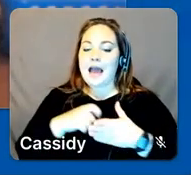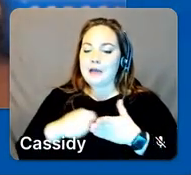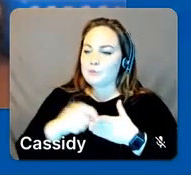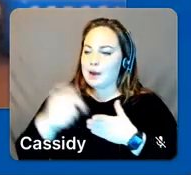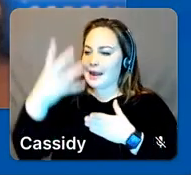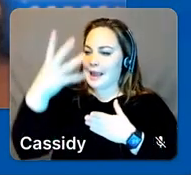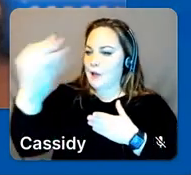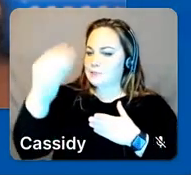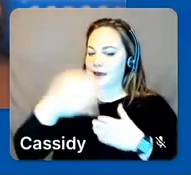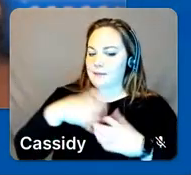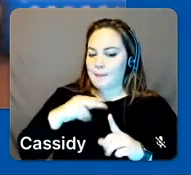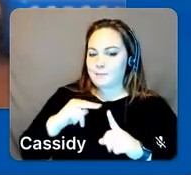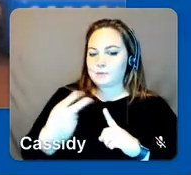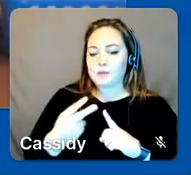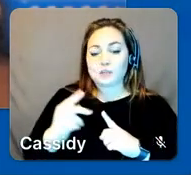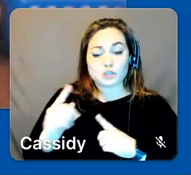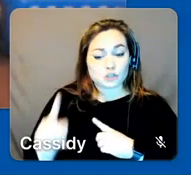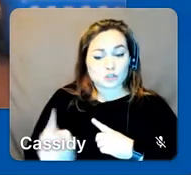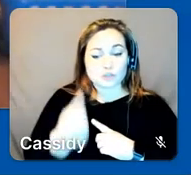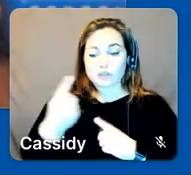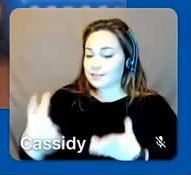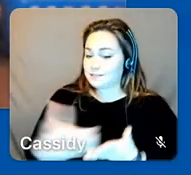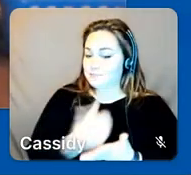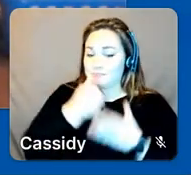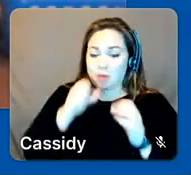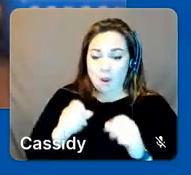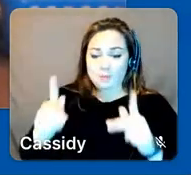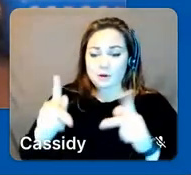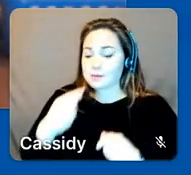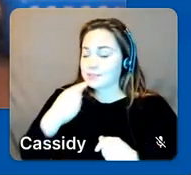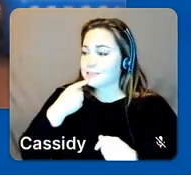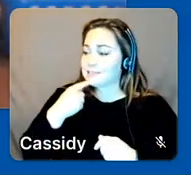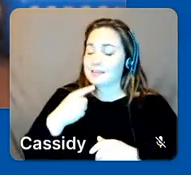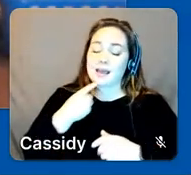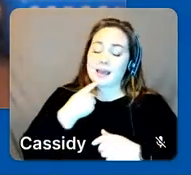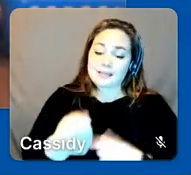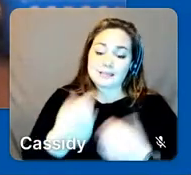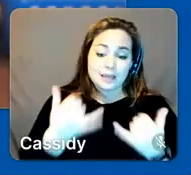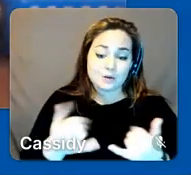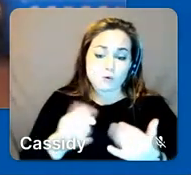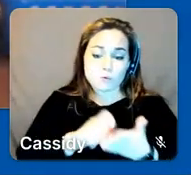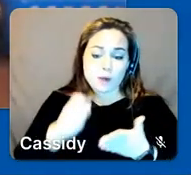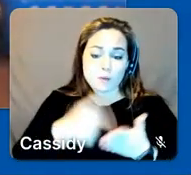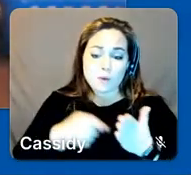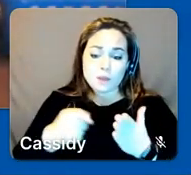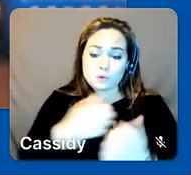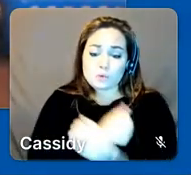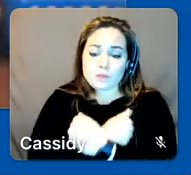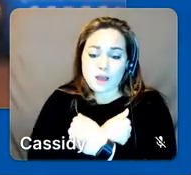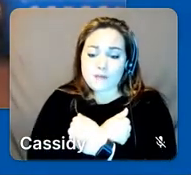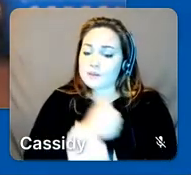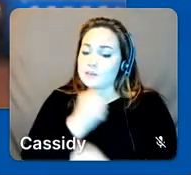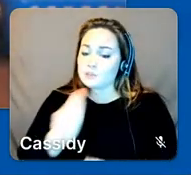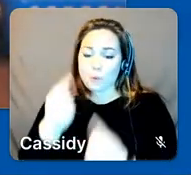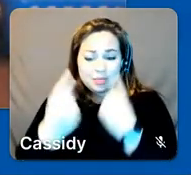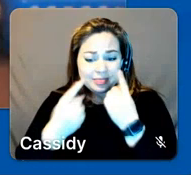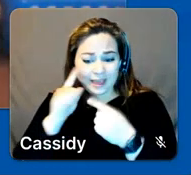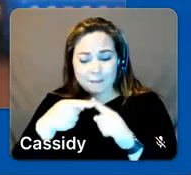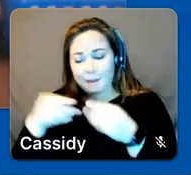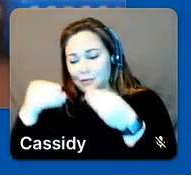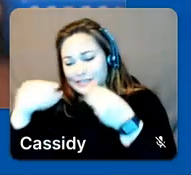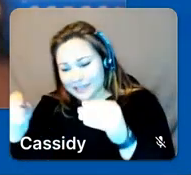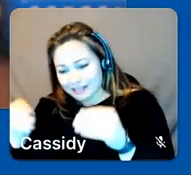to just get a foothold. And what I would say to any writer is write what you love. Don't think about a marketplace. Don't think about what